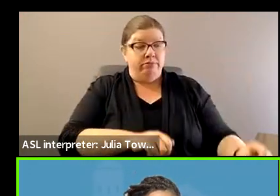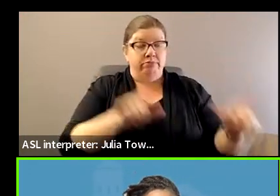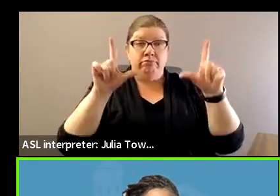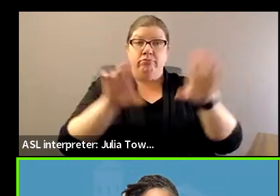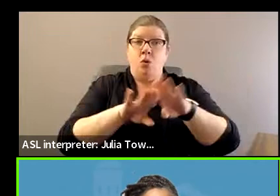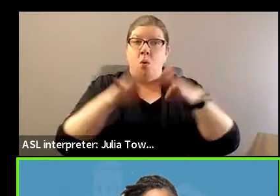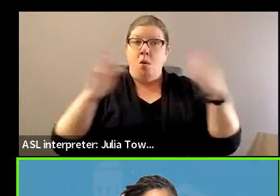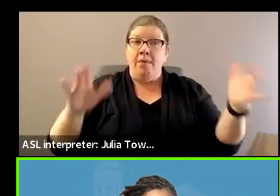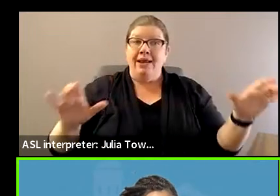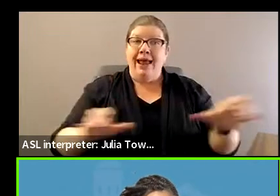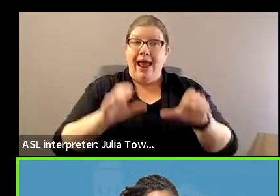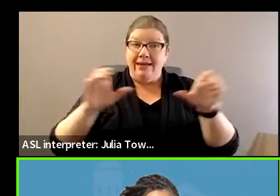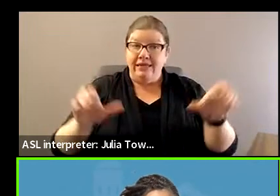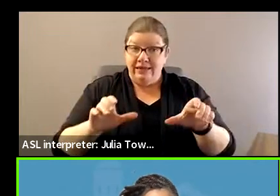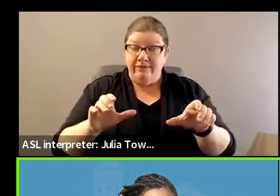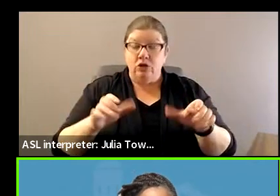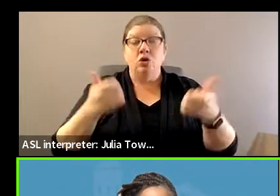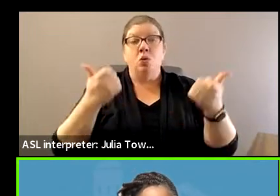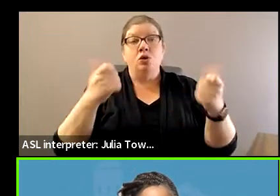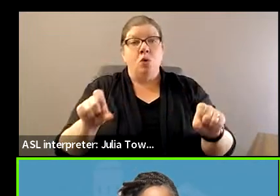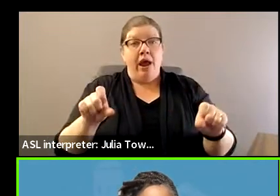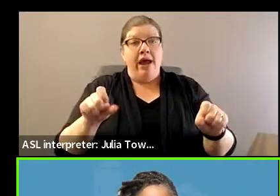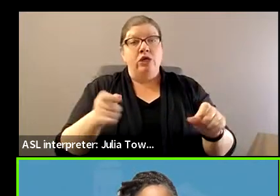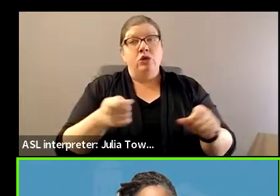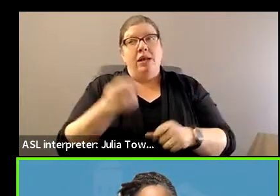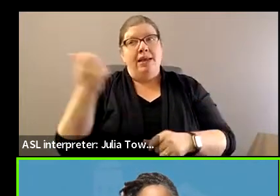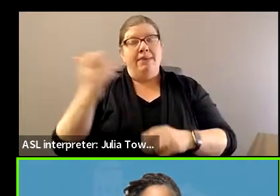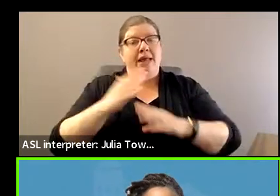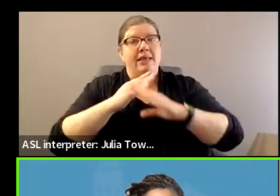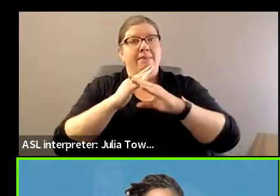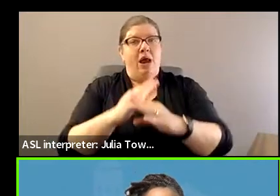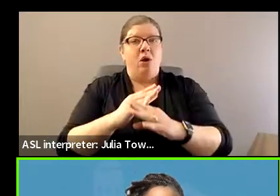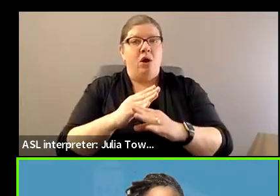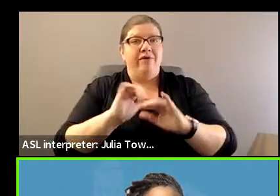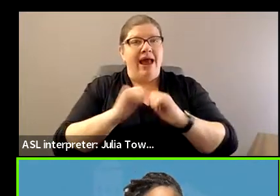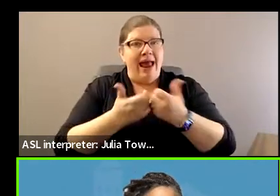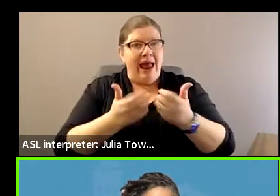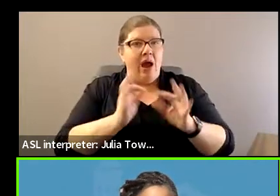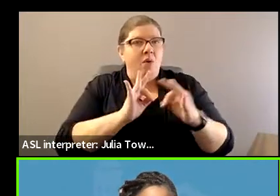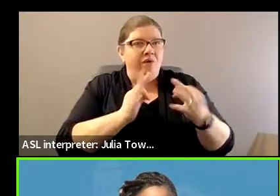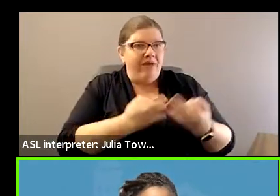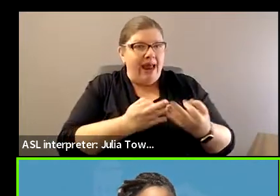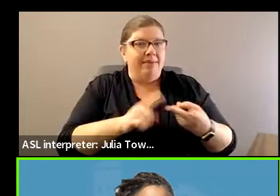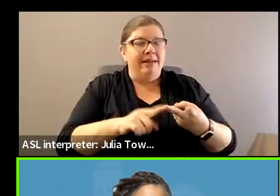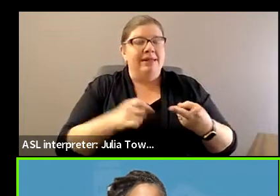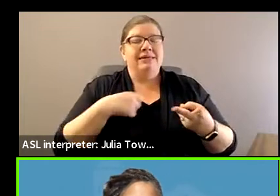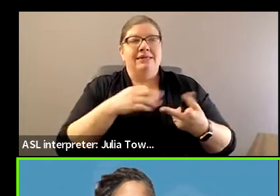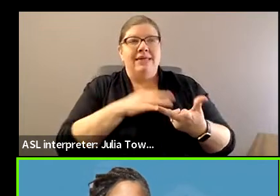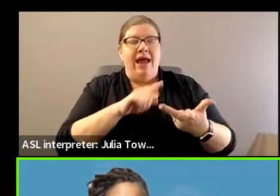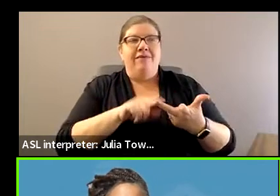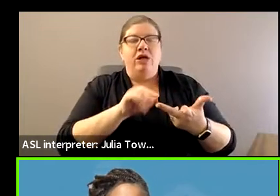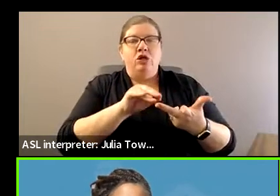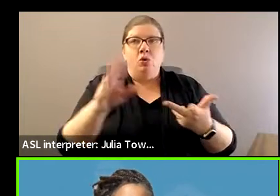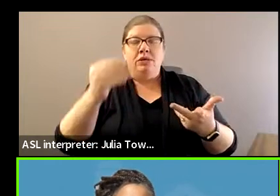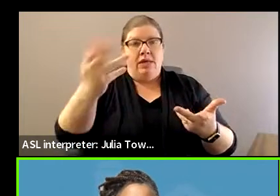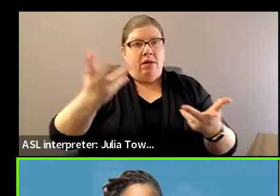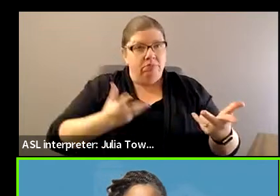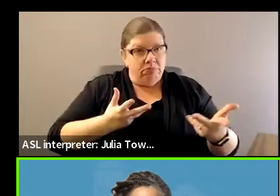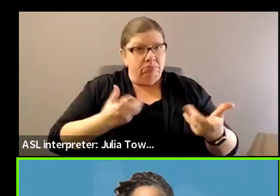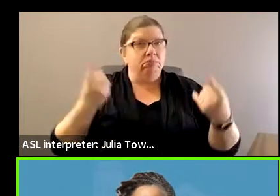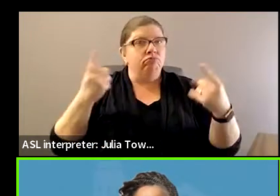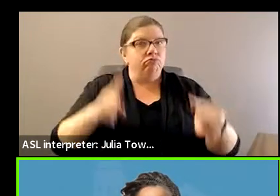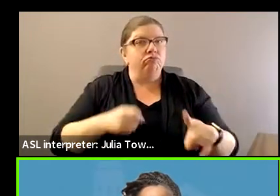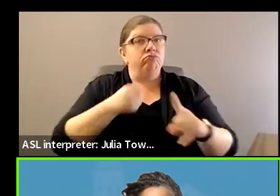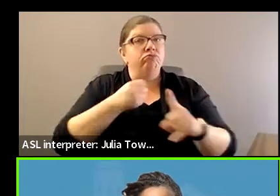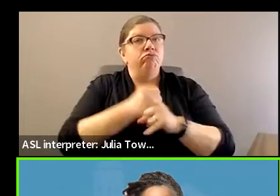is active. And so we're trying to eliminate the barrier of how families and staff and students can report to us incidents that